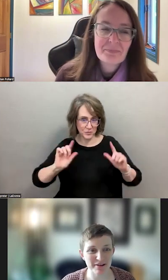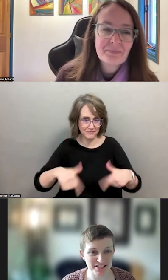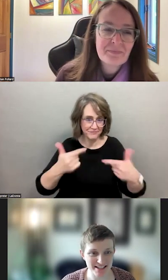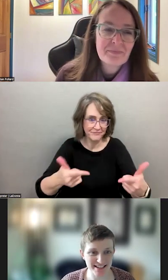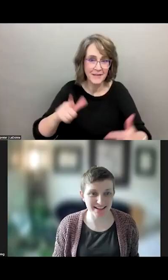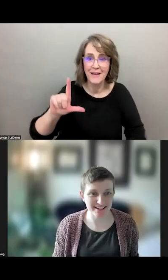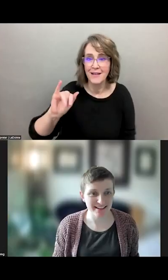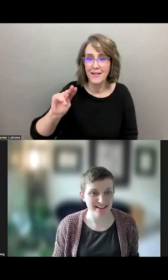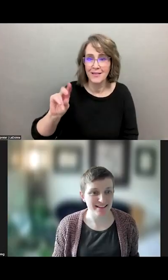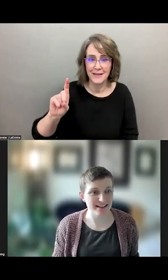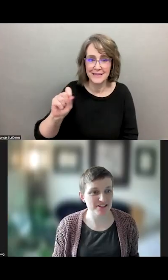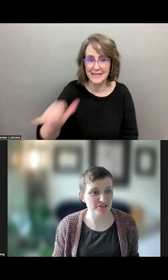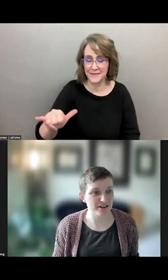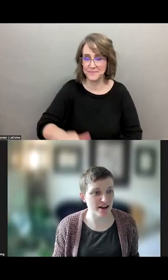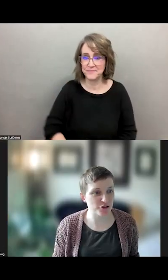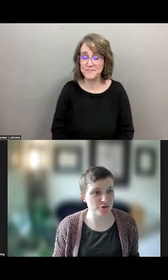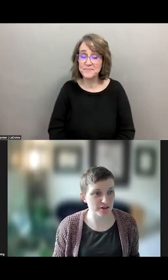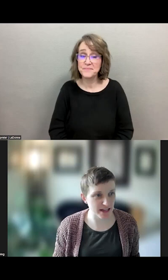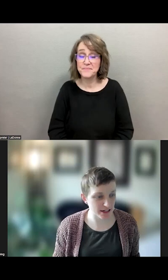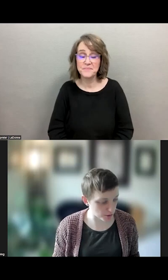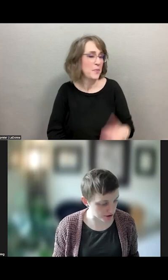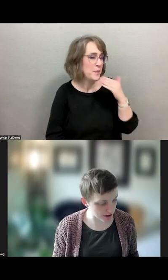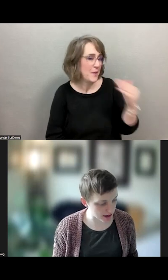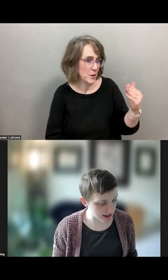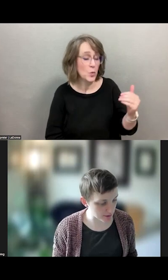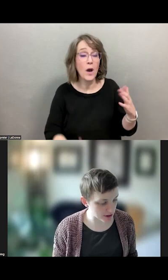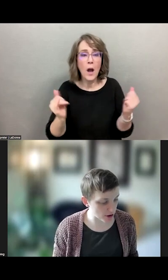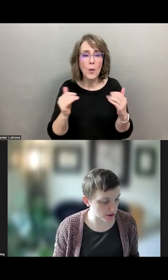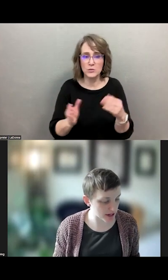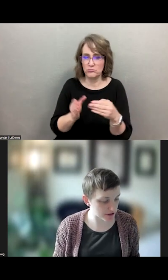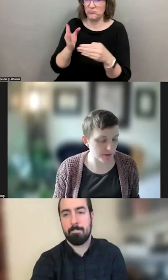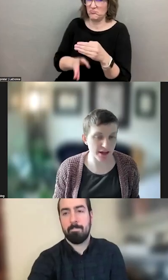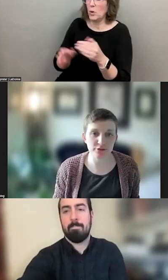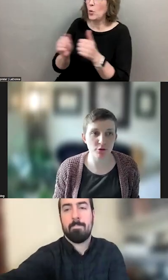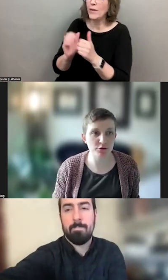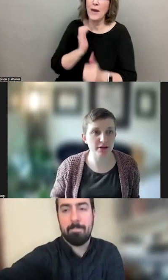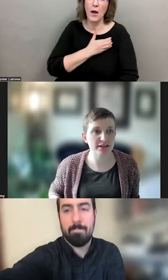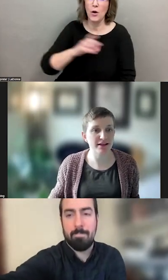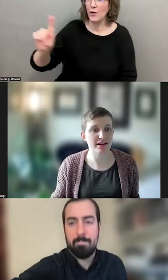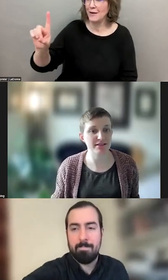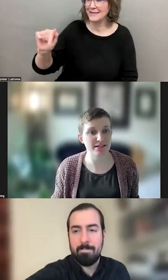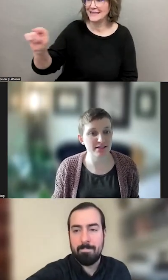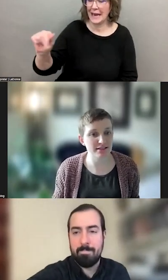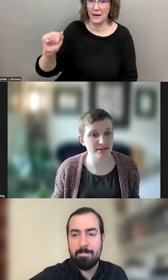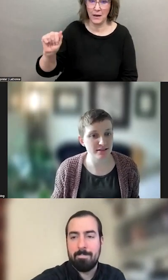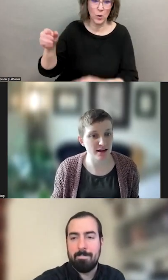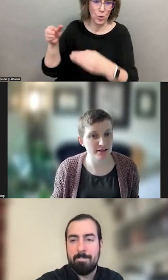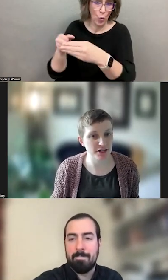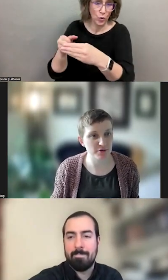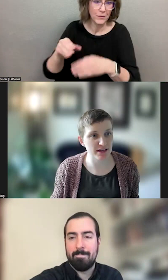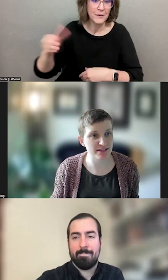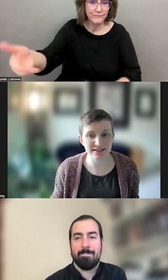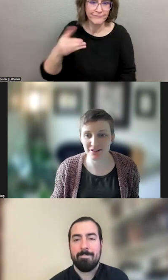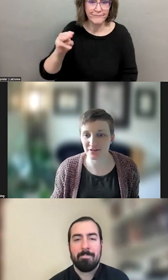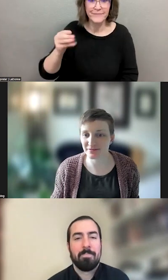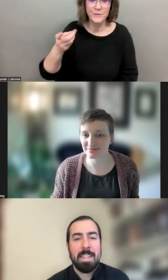you so much, Jessica. Let's turn now to our data corner, and I want to welcome Dr. Matthew Goldman to share